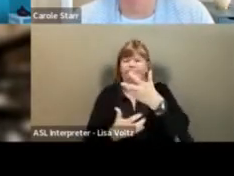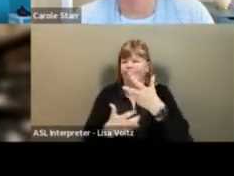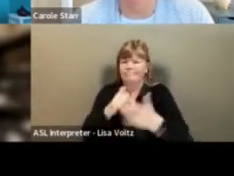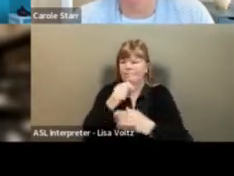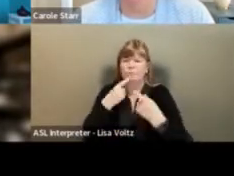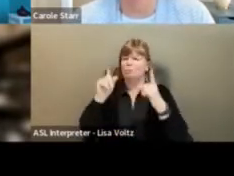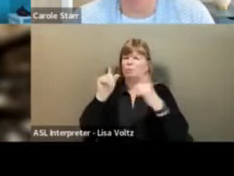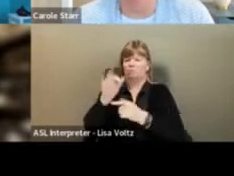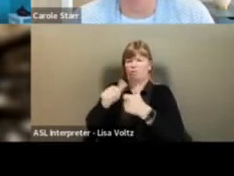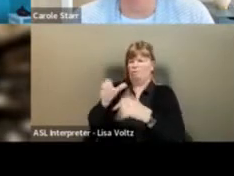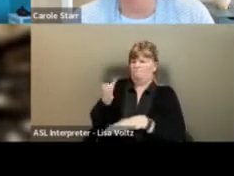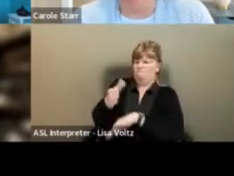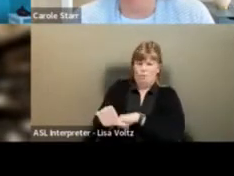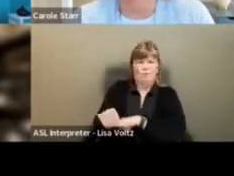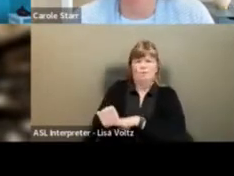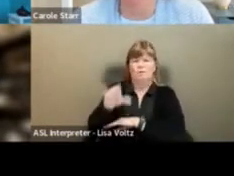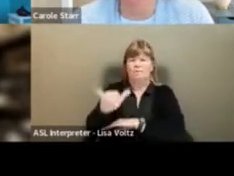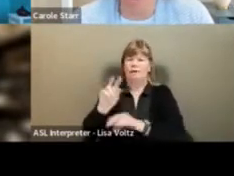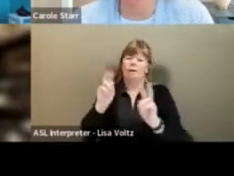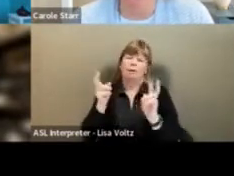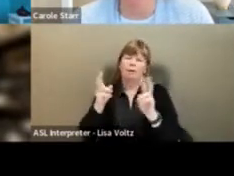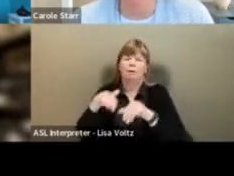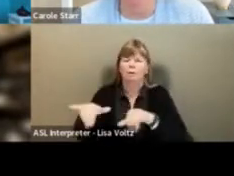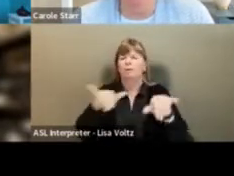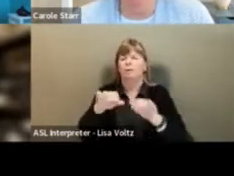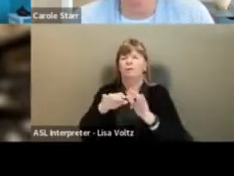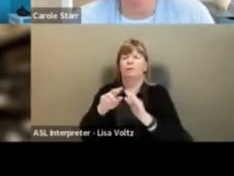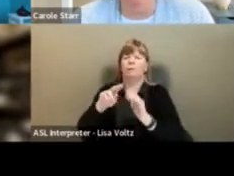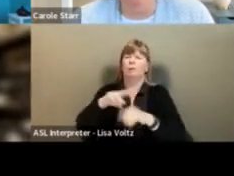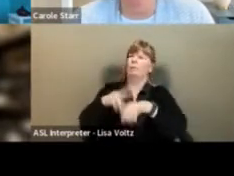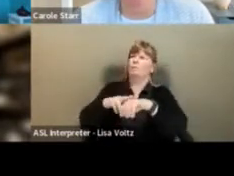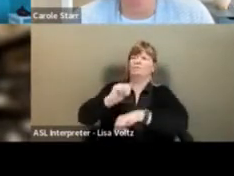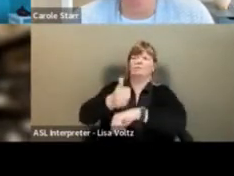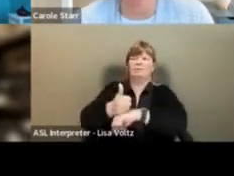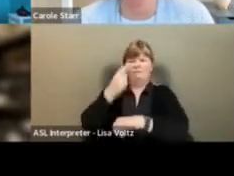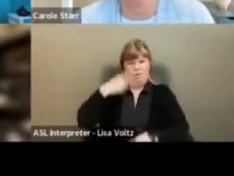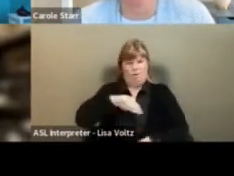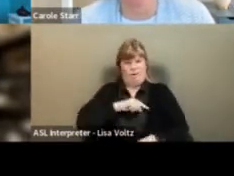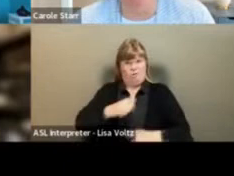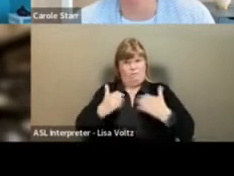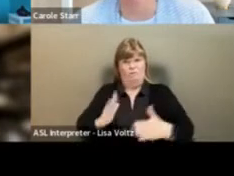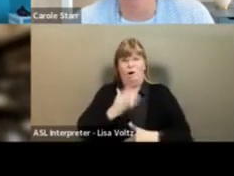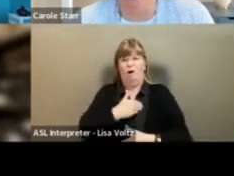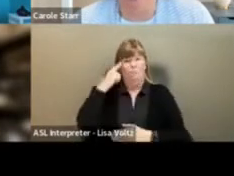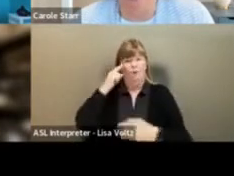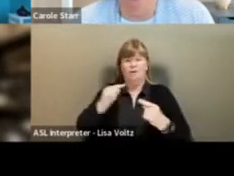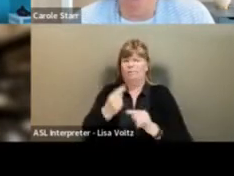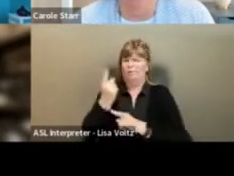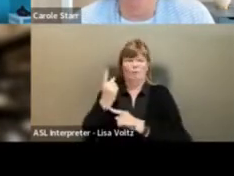you try to force us into a neuronormal structure, because for us as survivors, our brain injuries, they pretty much always